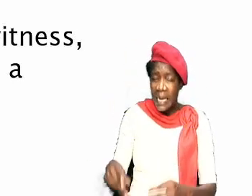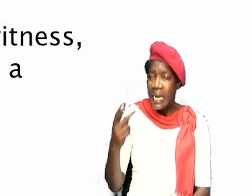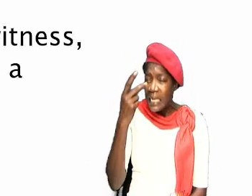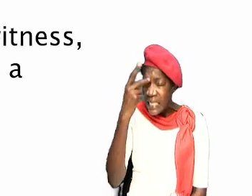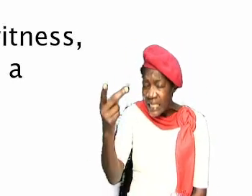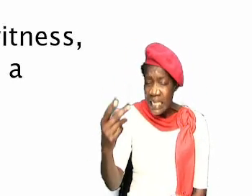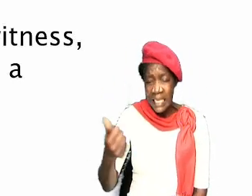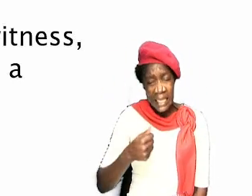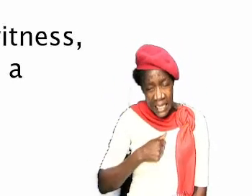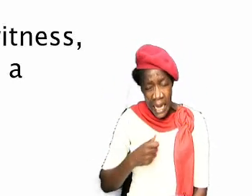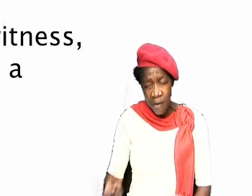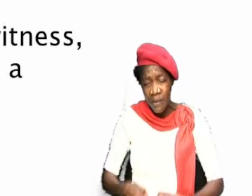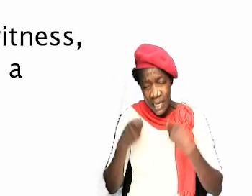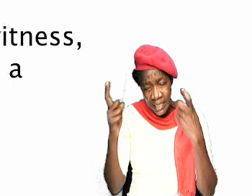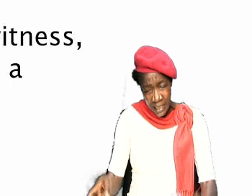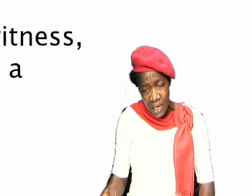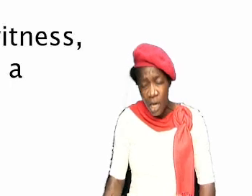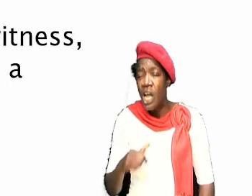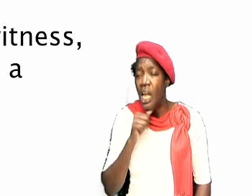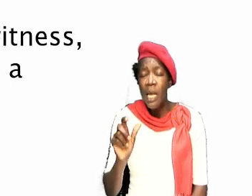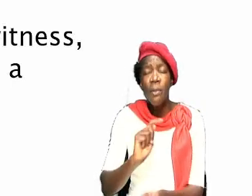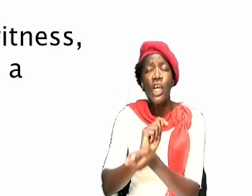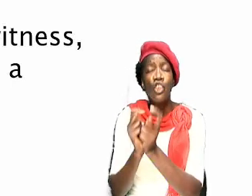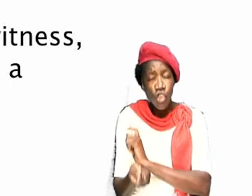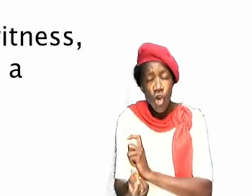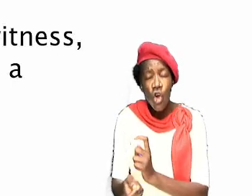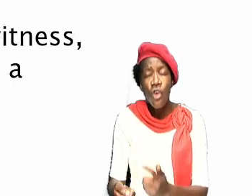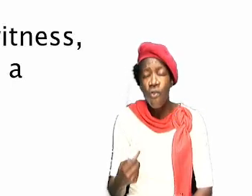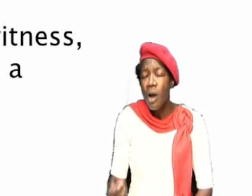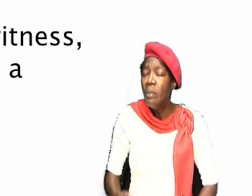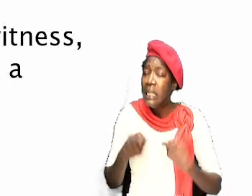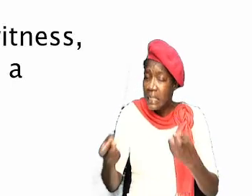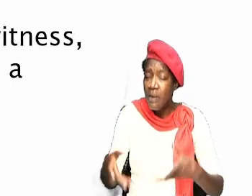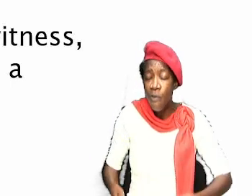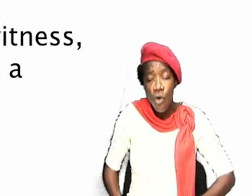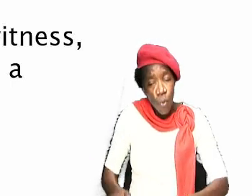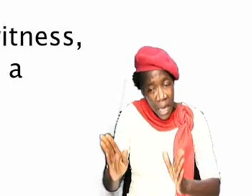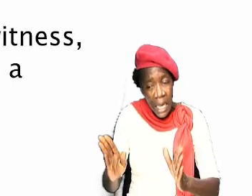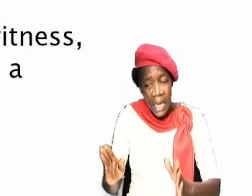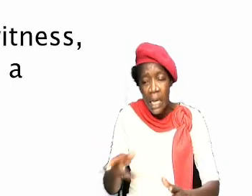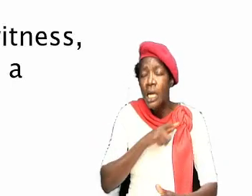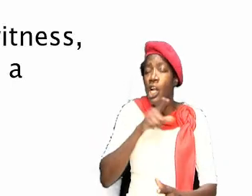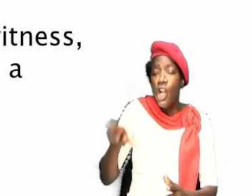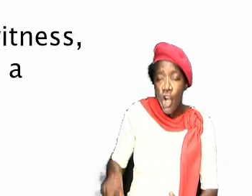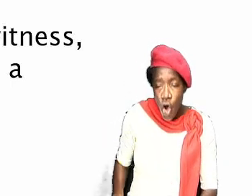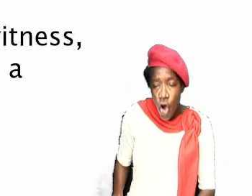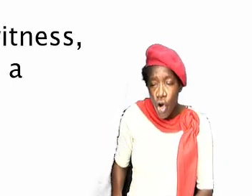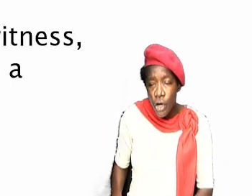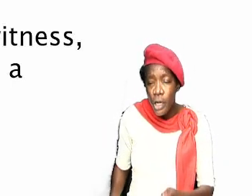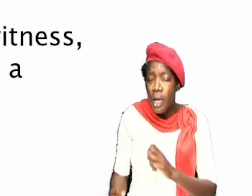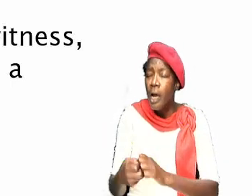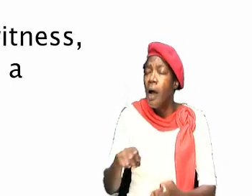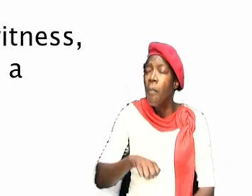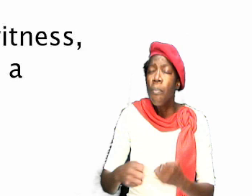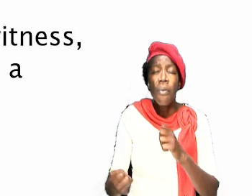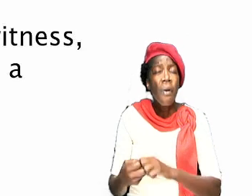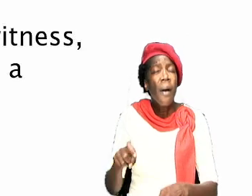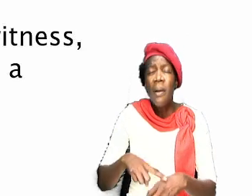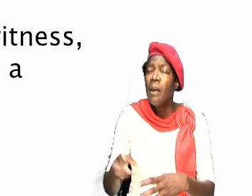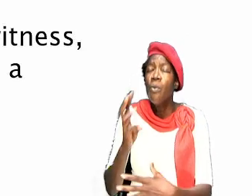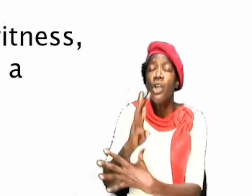will not turn from his sinful ways unto the Lord. And this is a challenge we said that we have when we witness